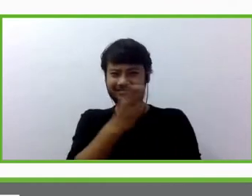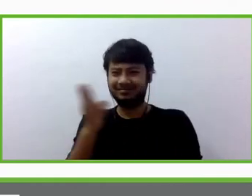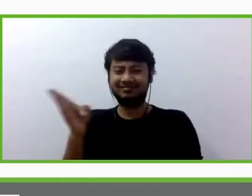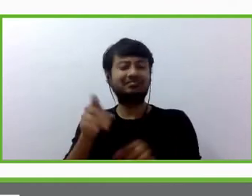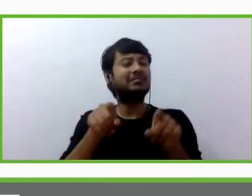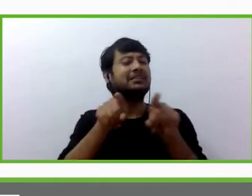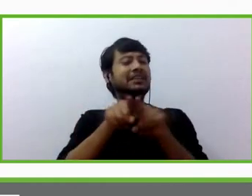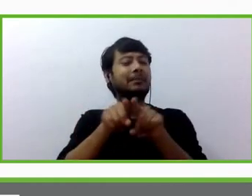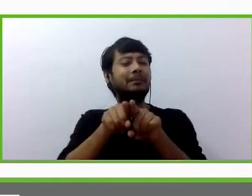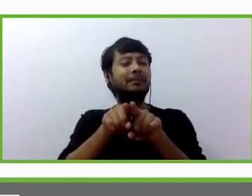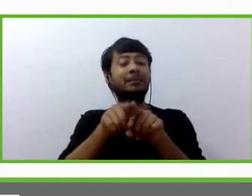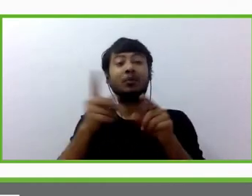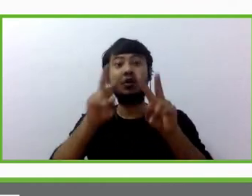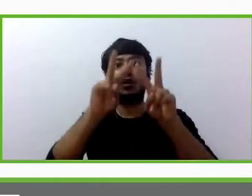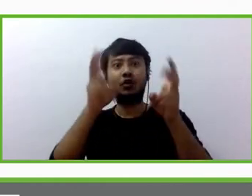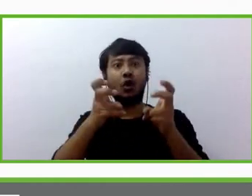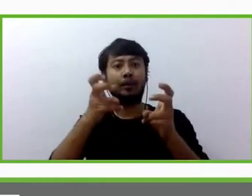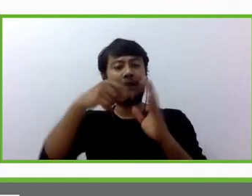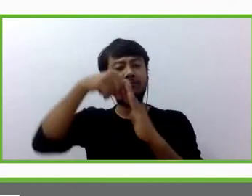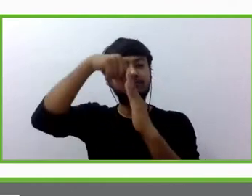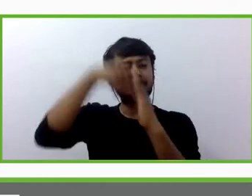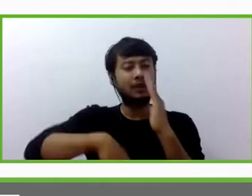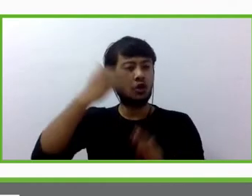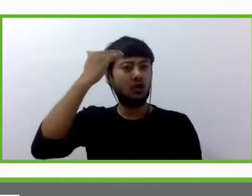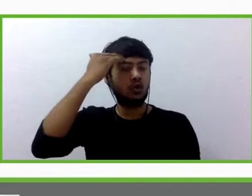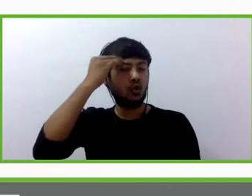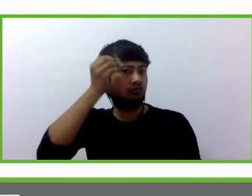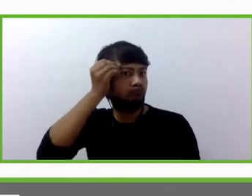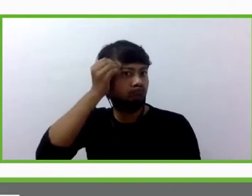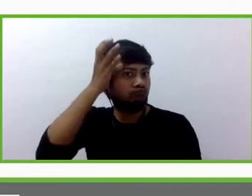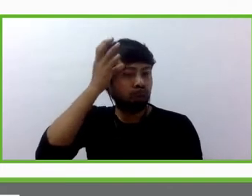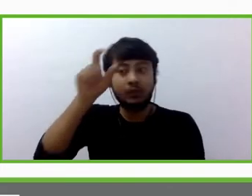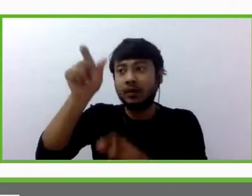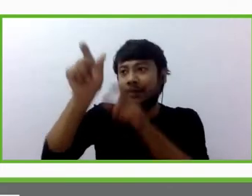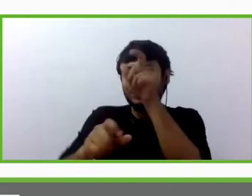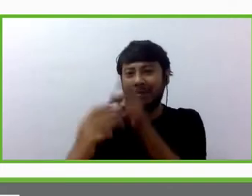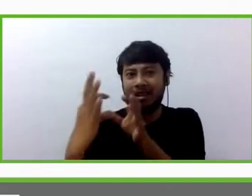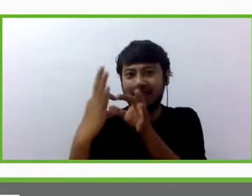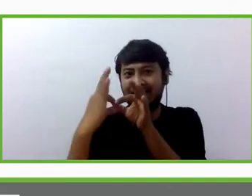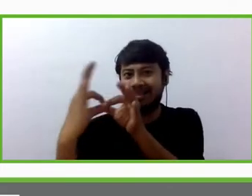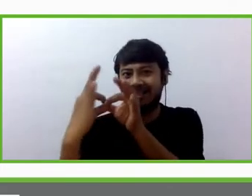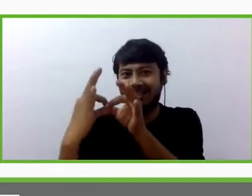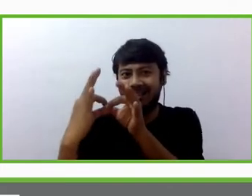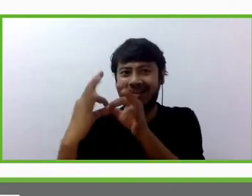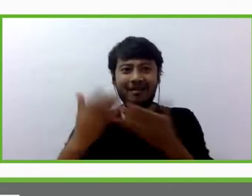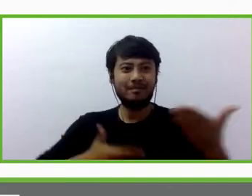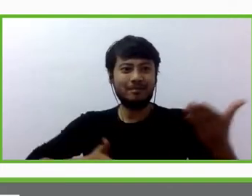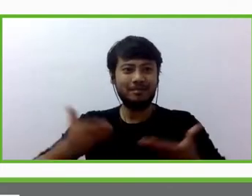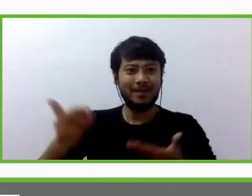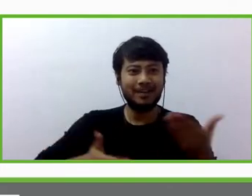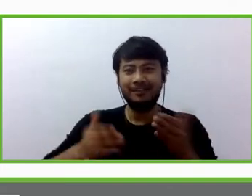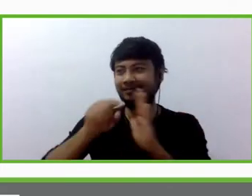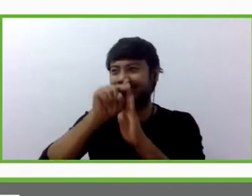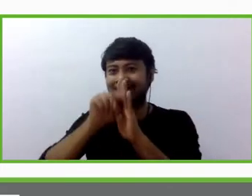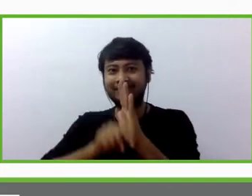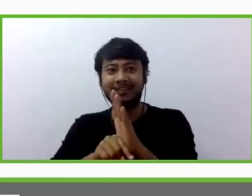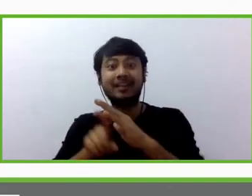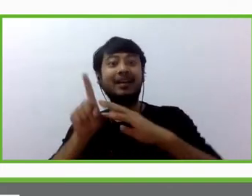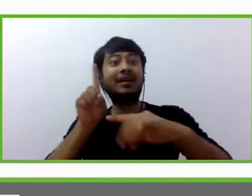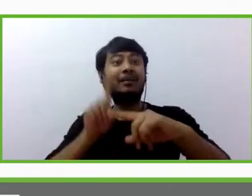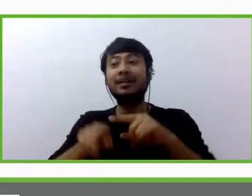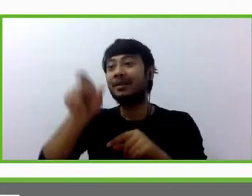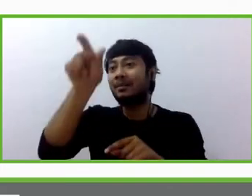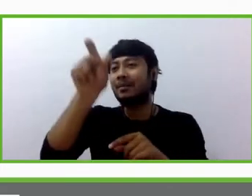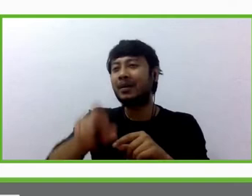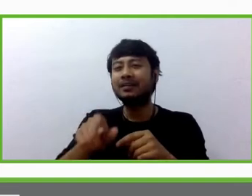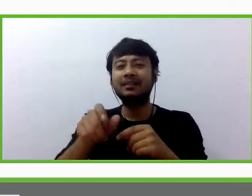certain topic. How do you relate to other people? How do you gain confidence of someone else to take